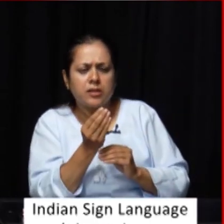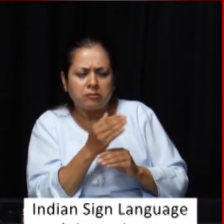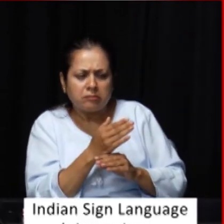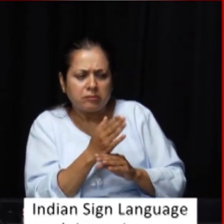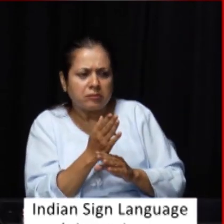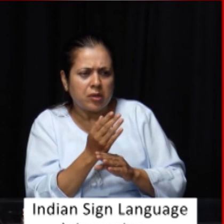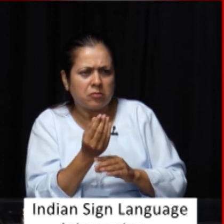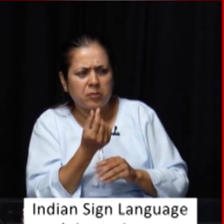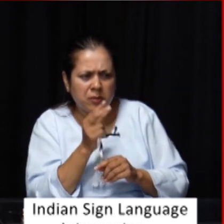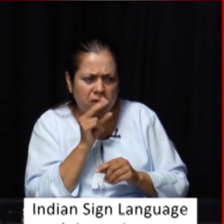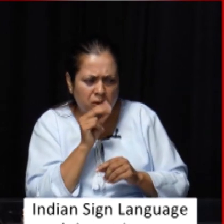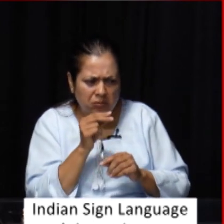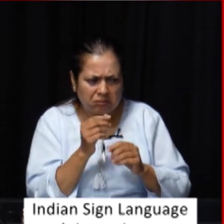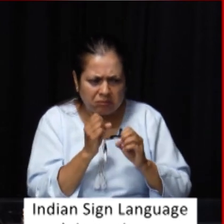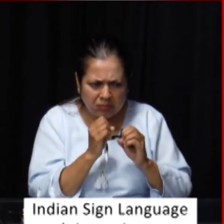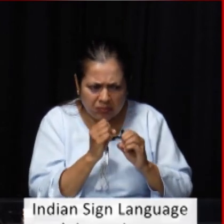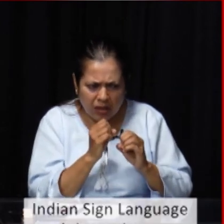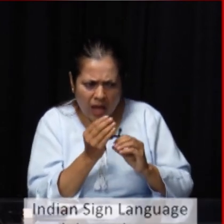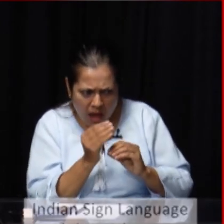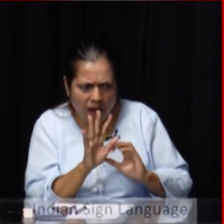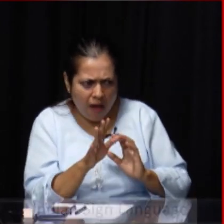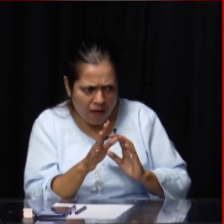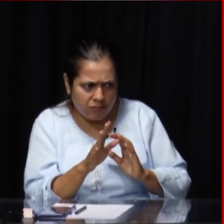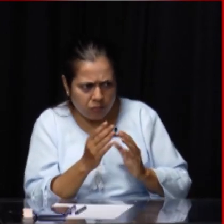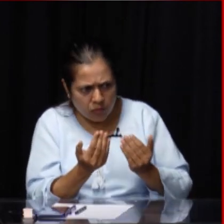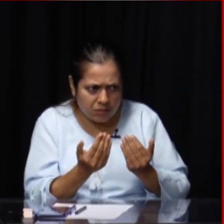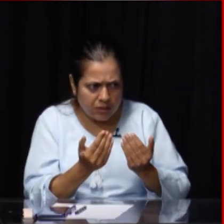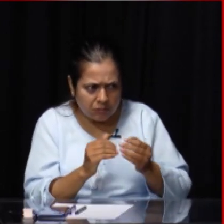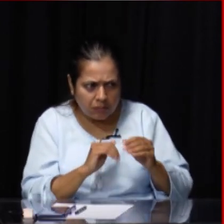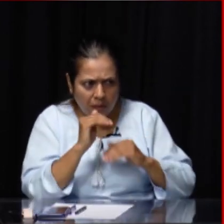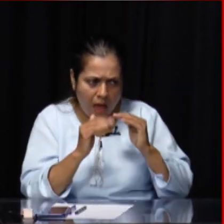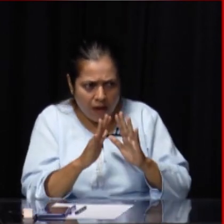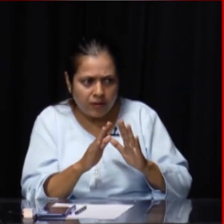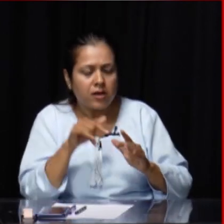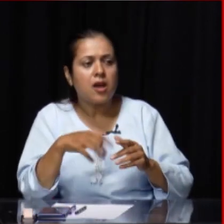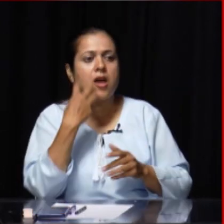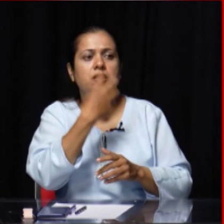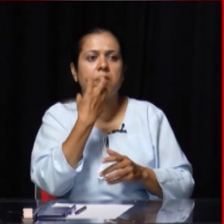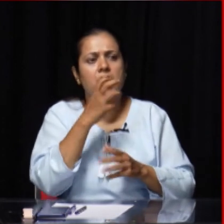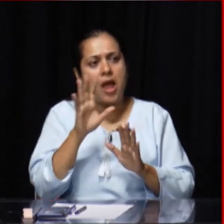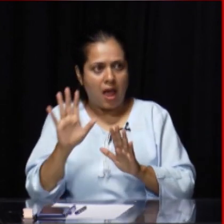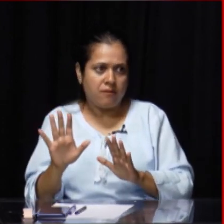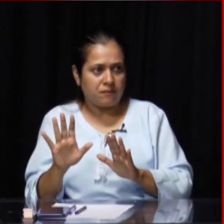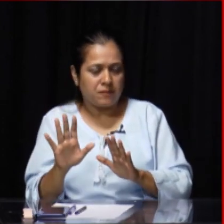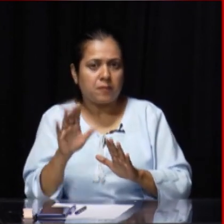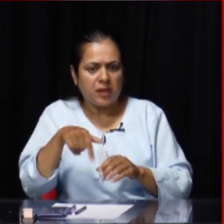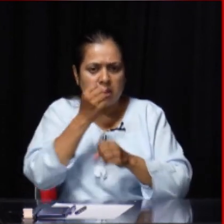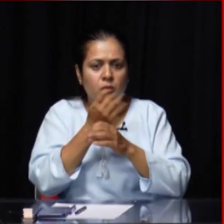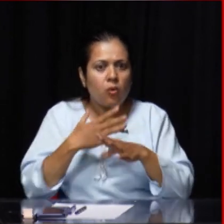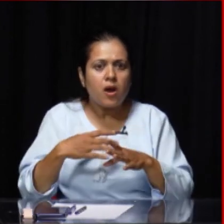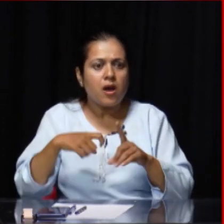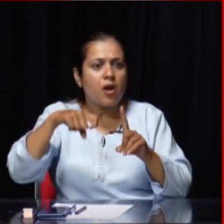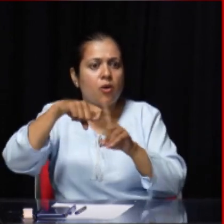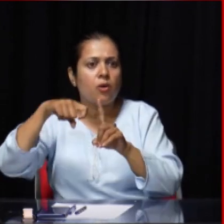slight talking capacity is there, therapy. Speech therapy helps. In Goa, sadly, we don't have in